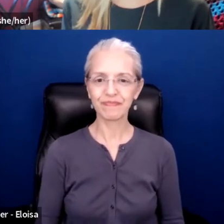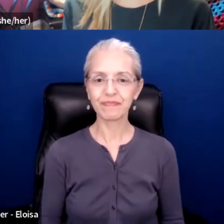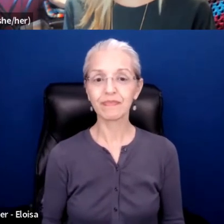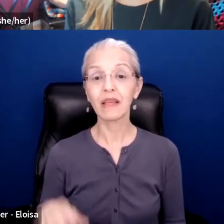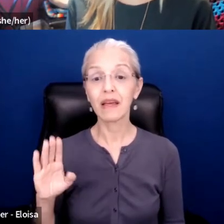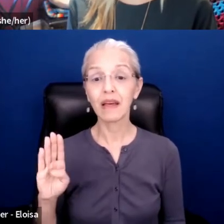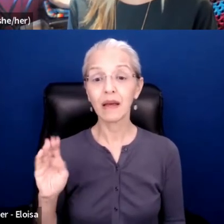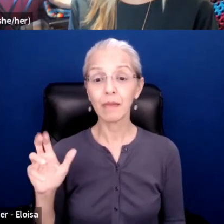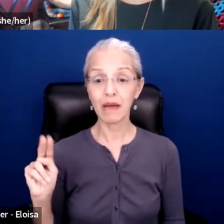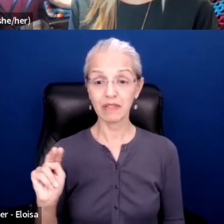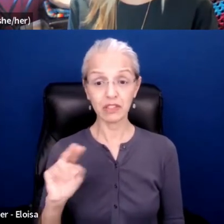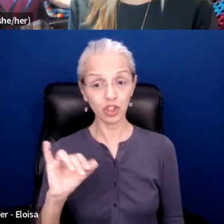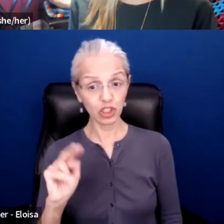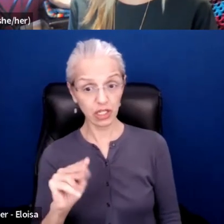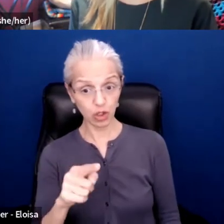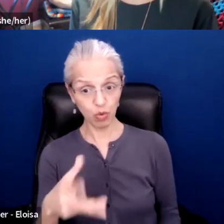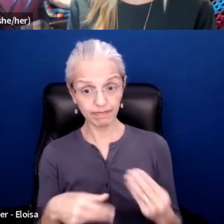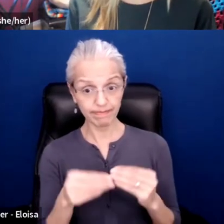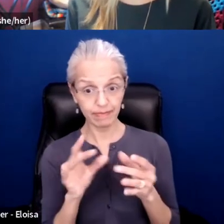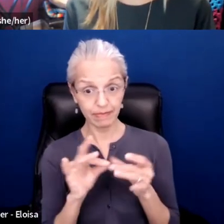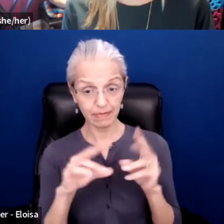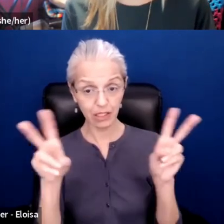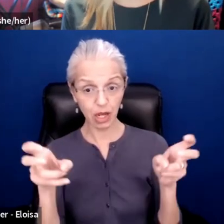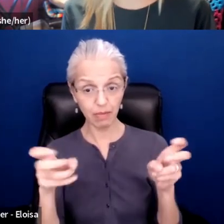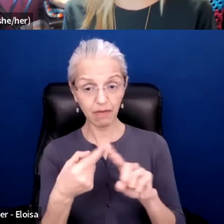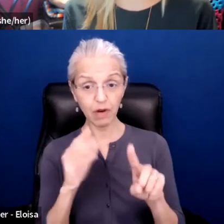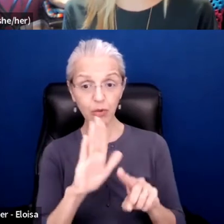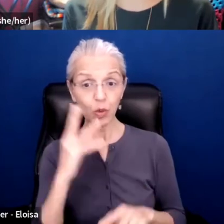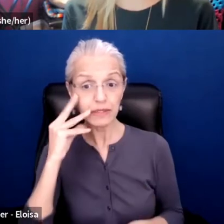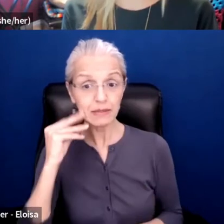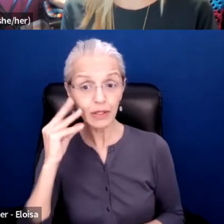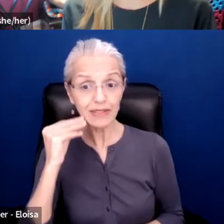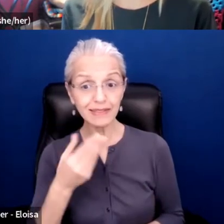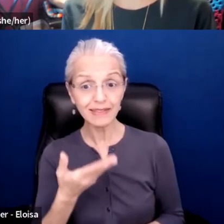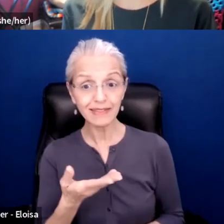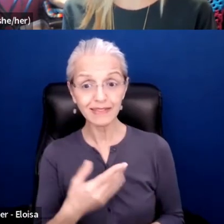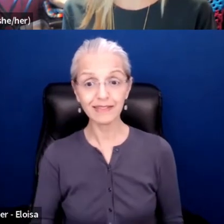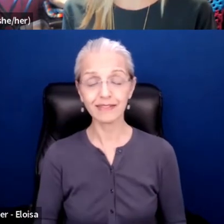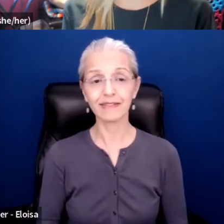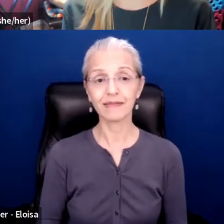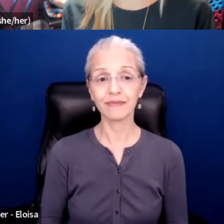Jennifer, would you like to speak to this topic from your own experience?